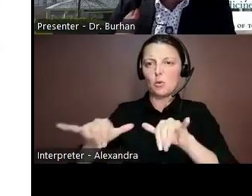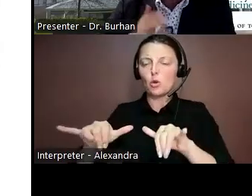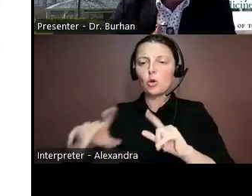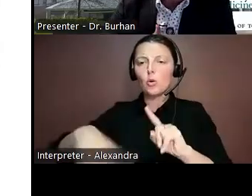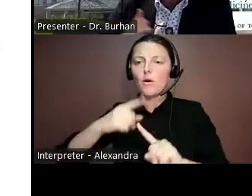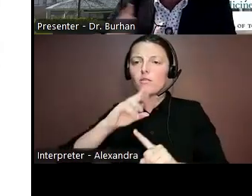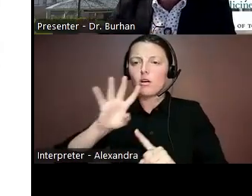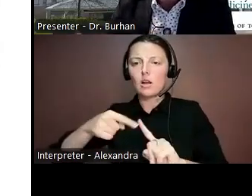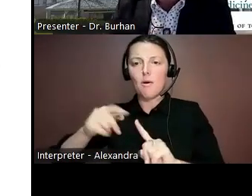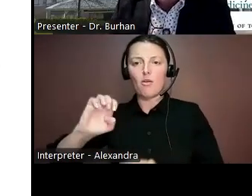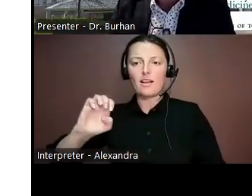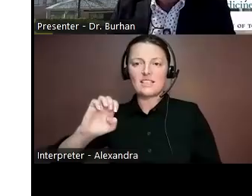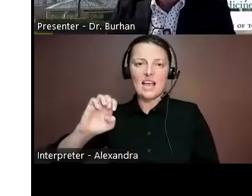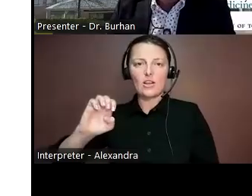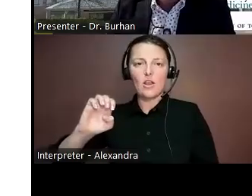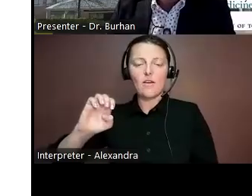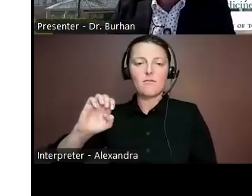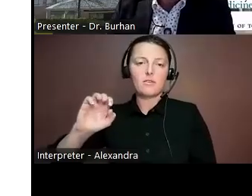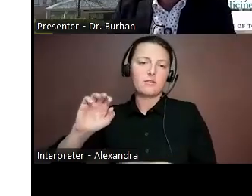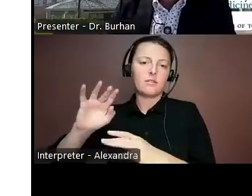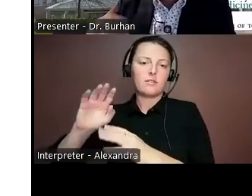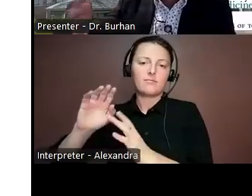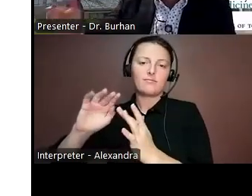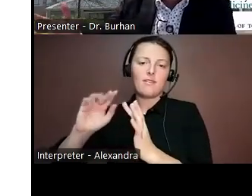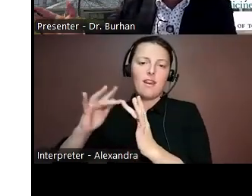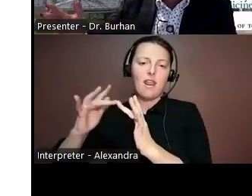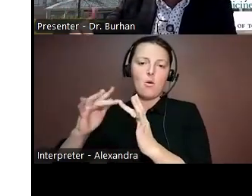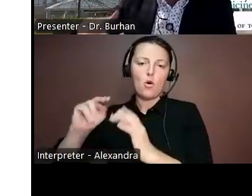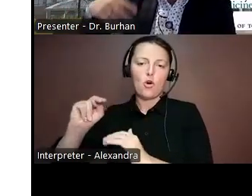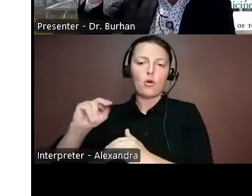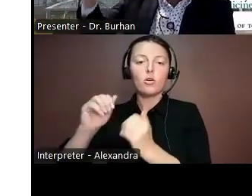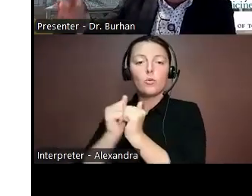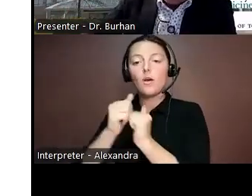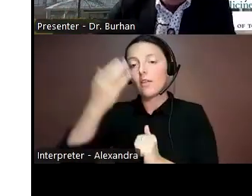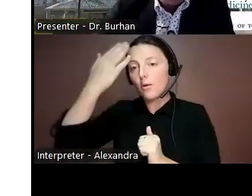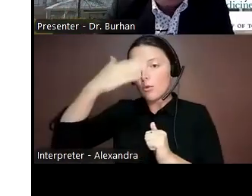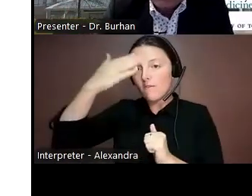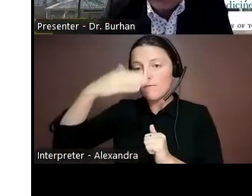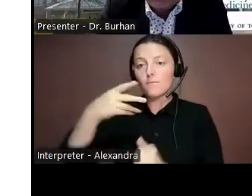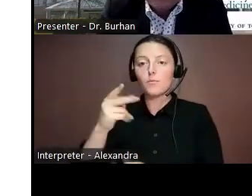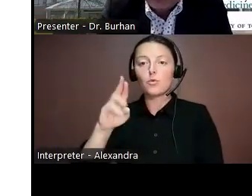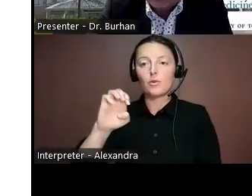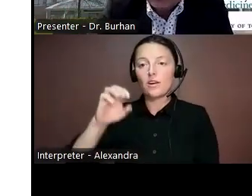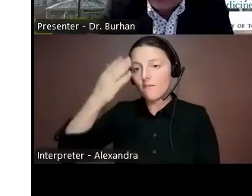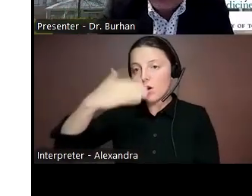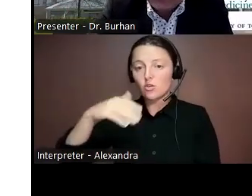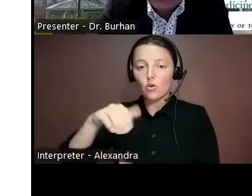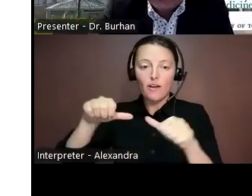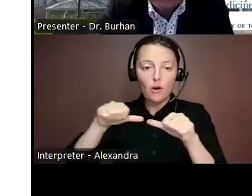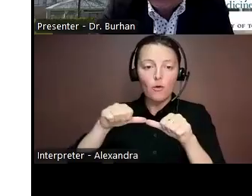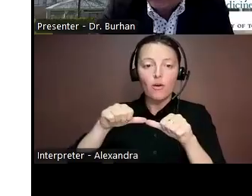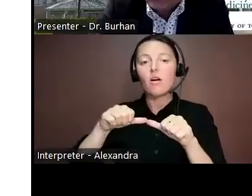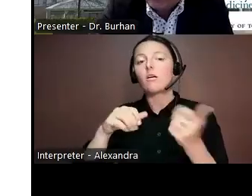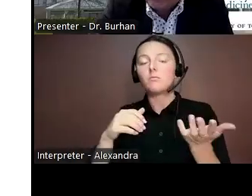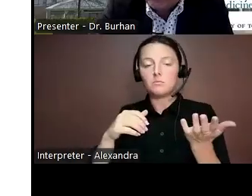that has the prefrontal area, parietal area. We talk about default mode network when the person is free associating and